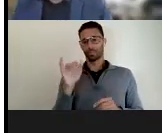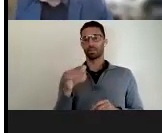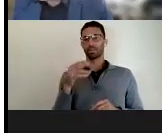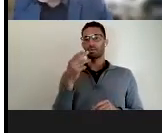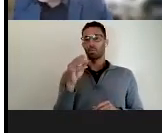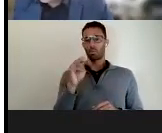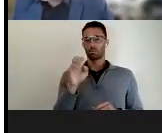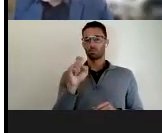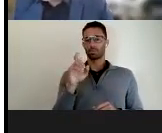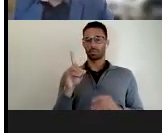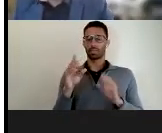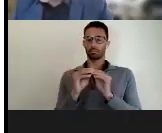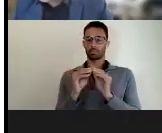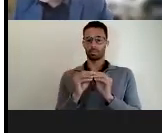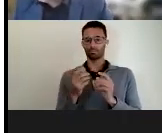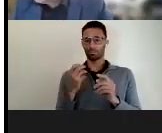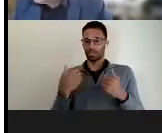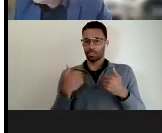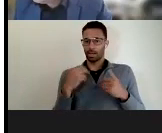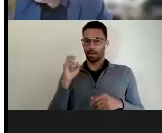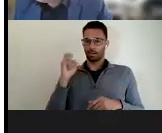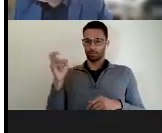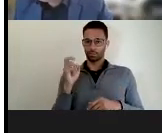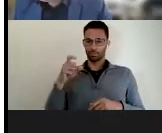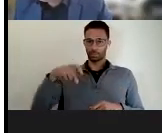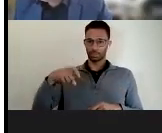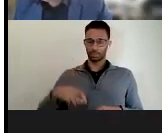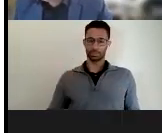and she had a transportation need. Next slide.